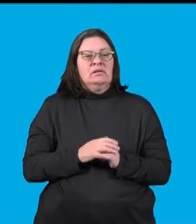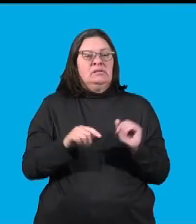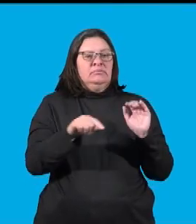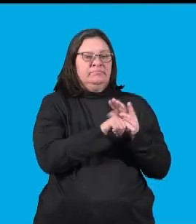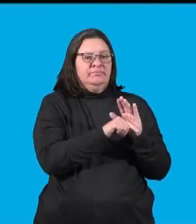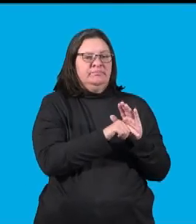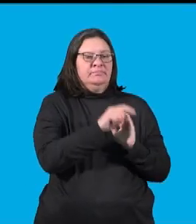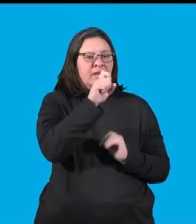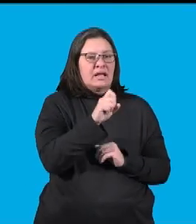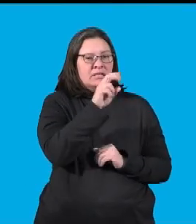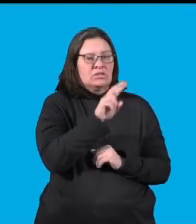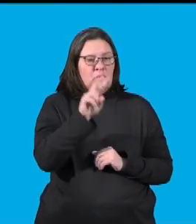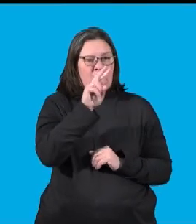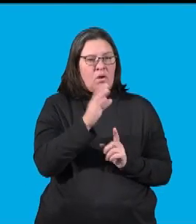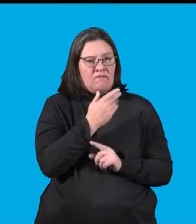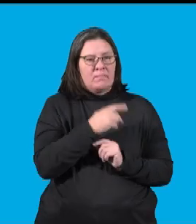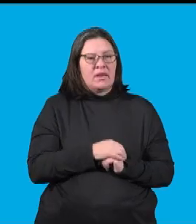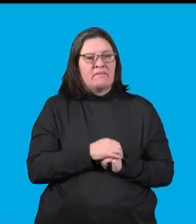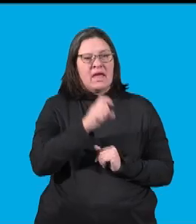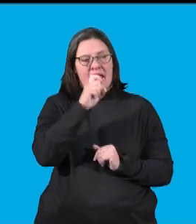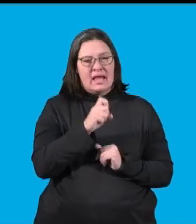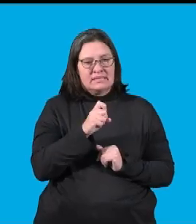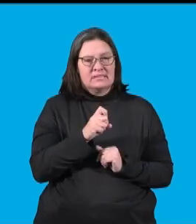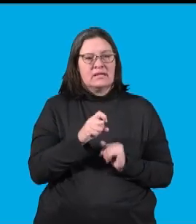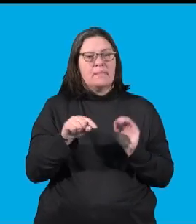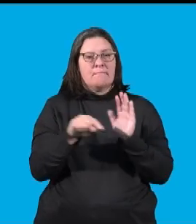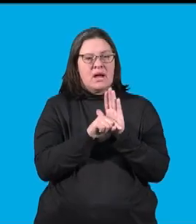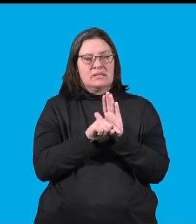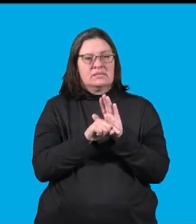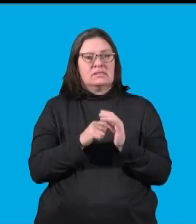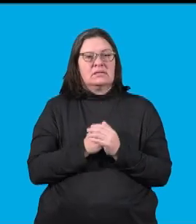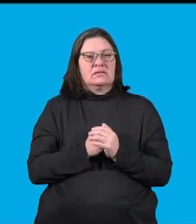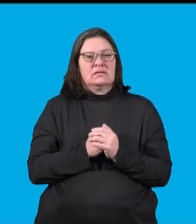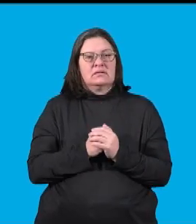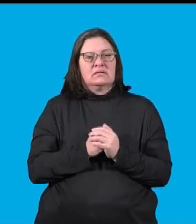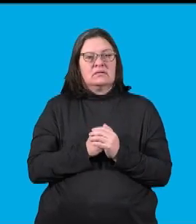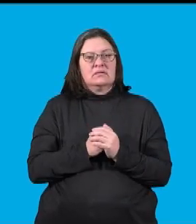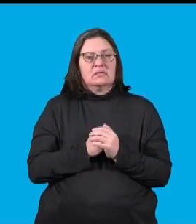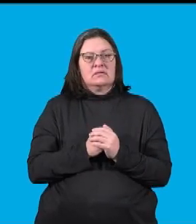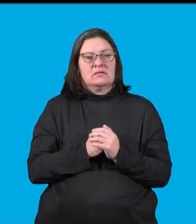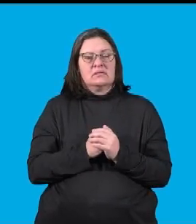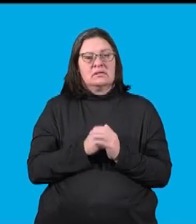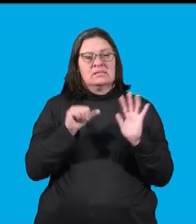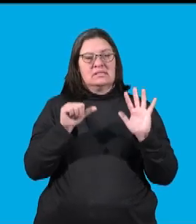out negative x squared. And we'll end up with x minus